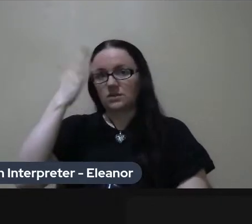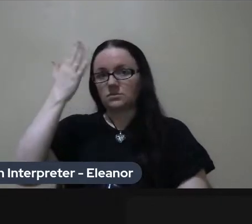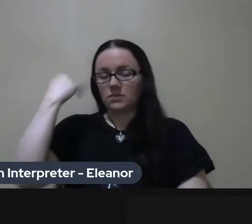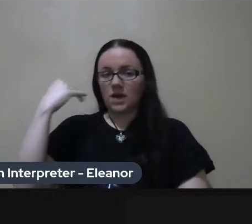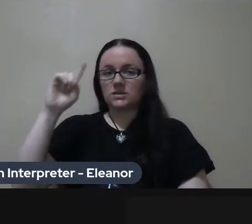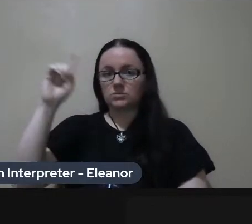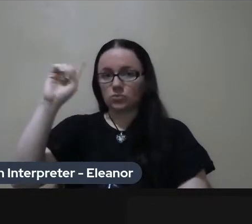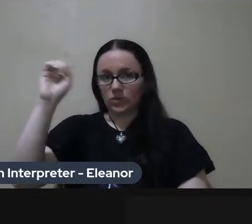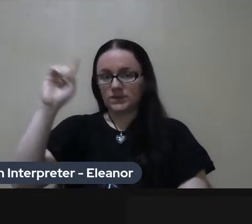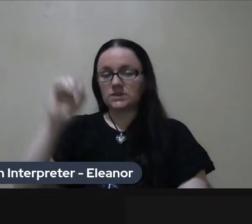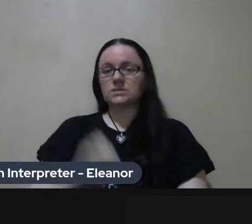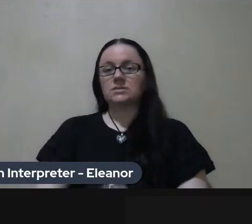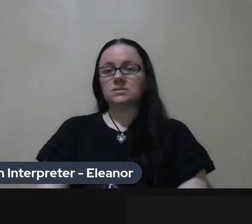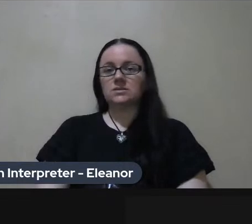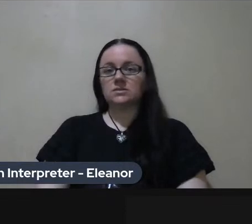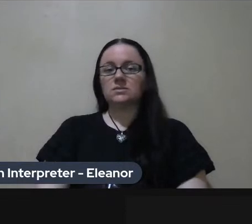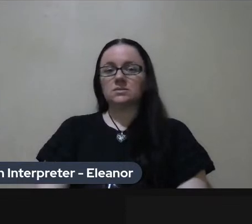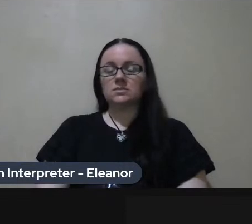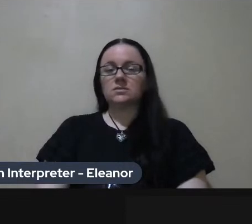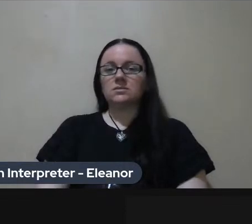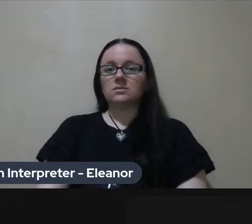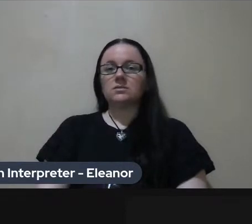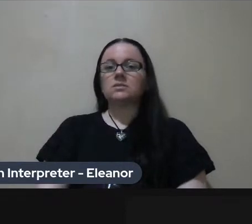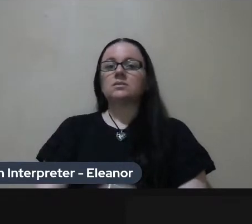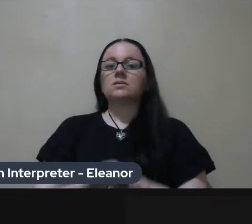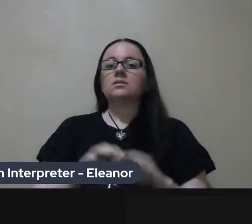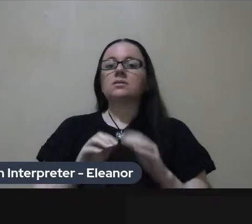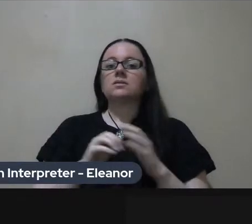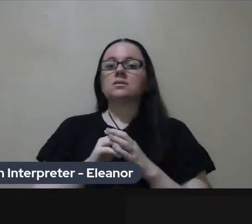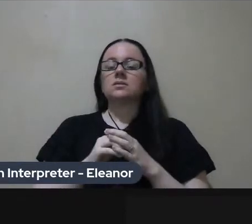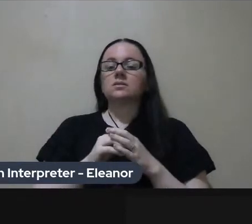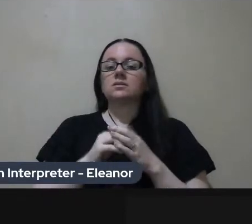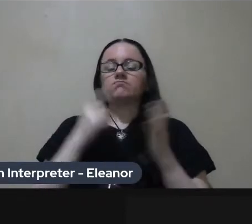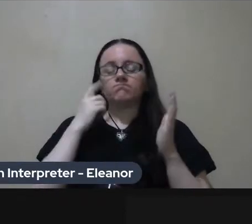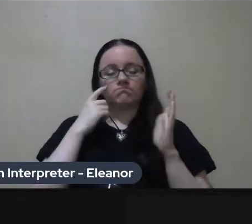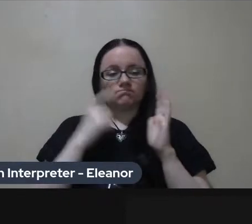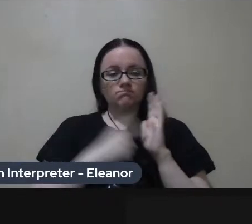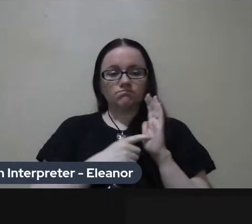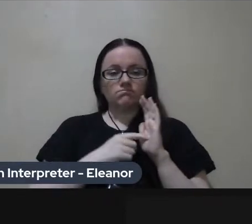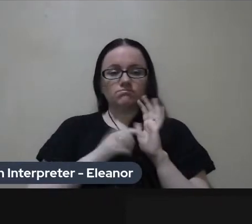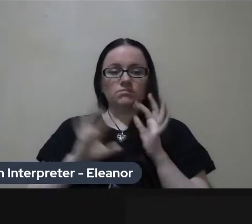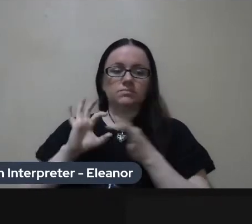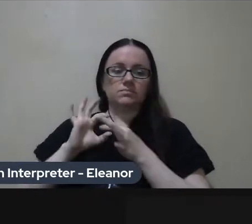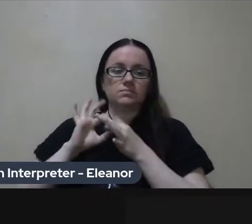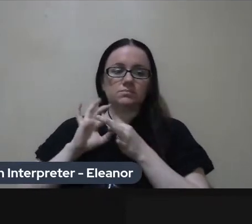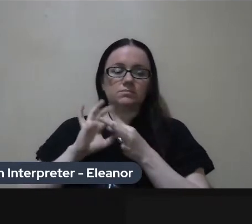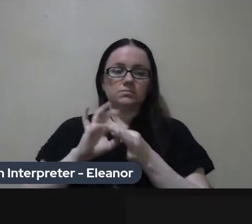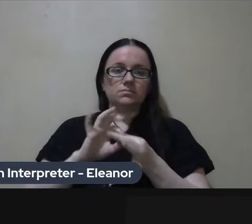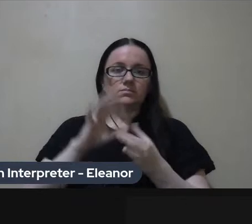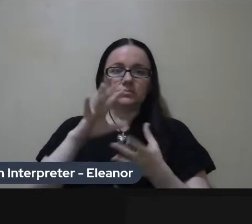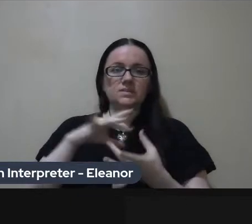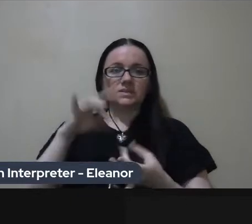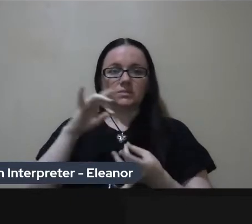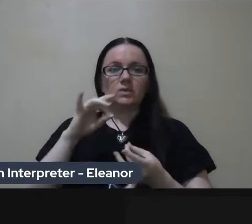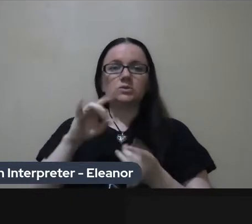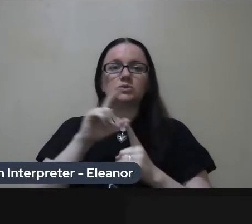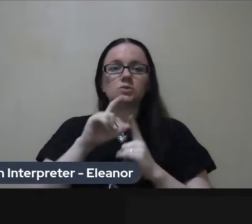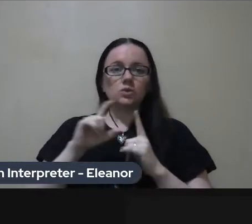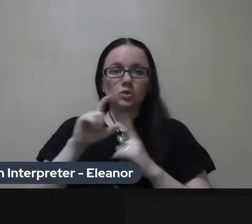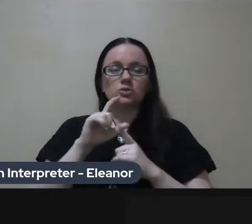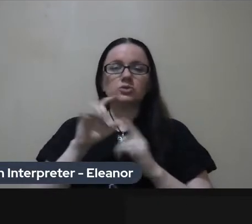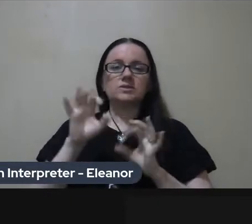present, and I acknowledge the unbroken spiritual, cultural, scientific and political collection.